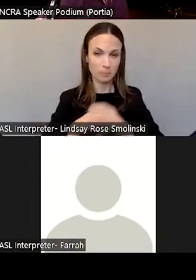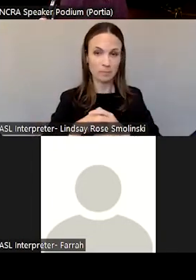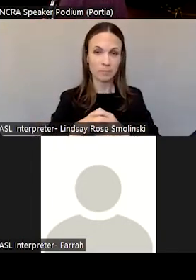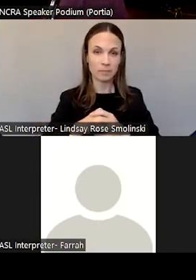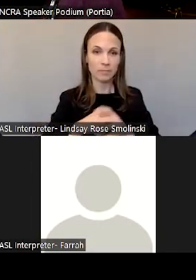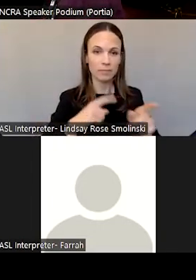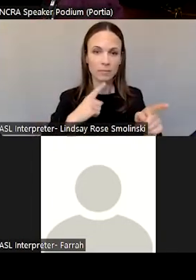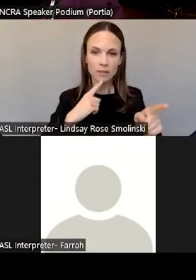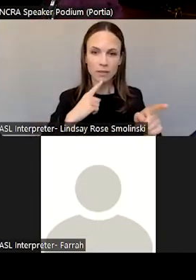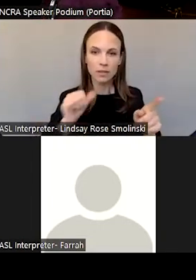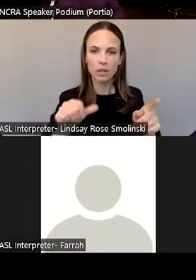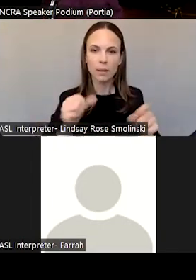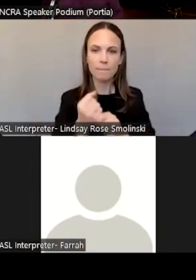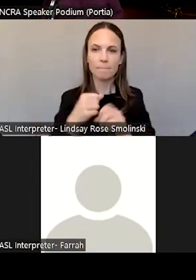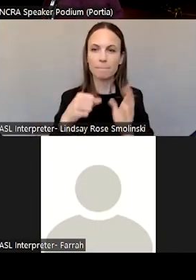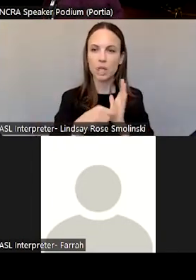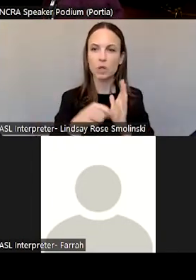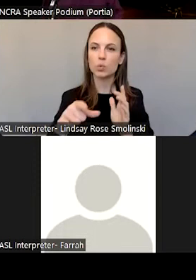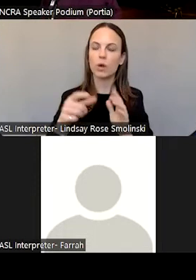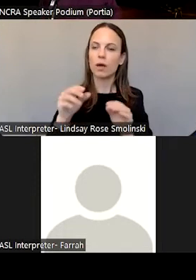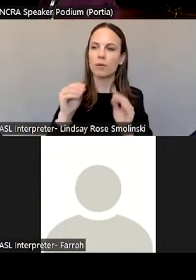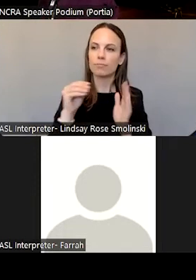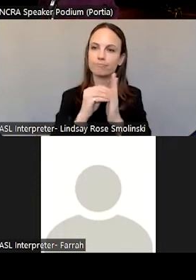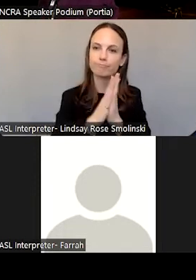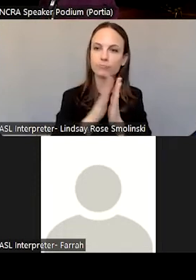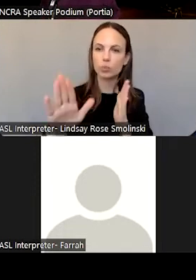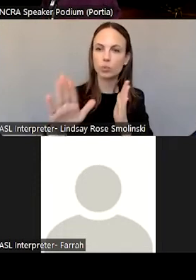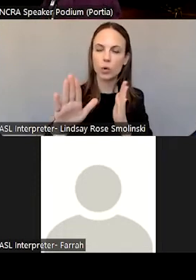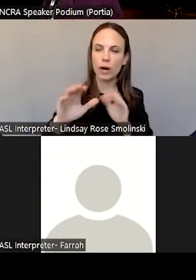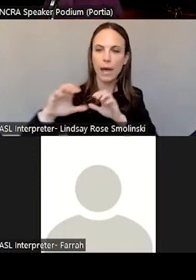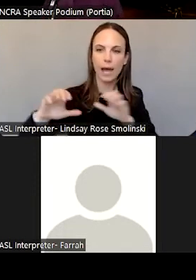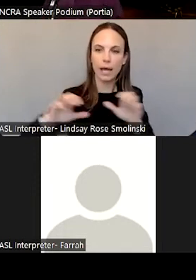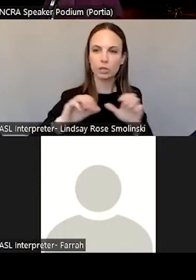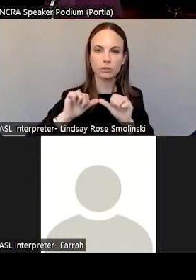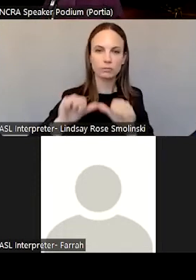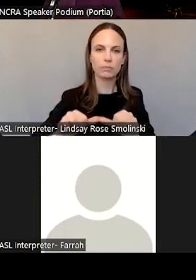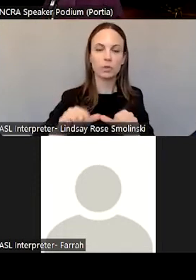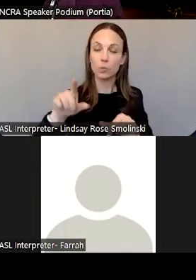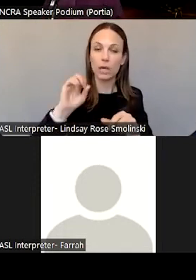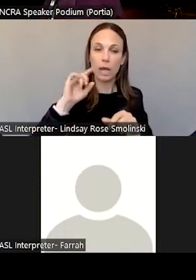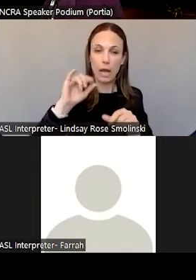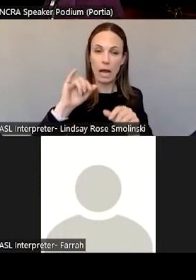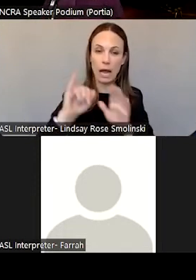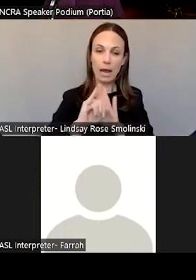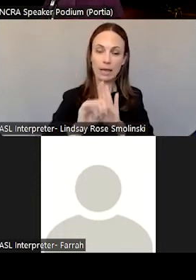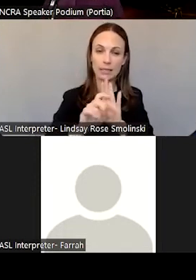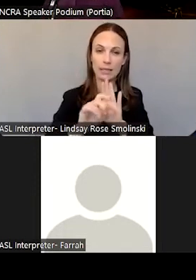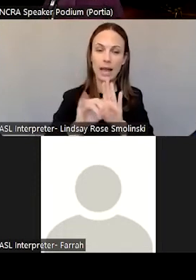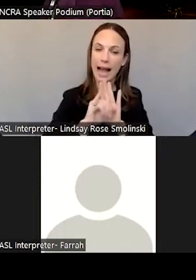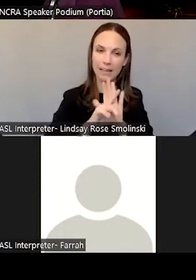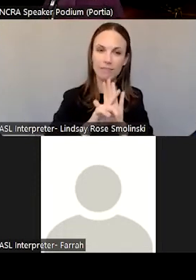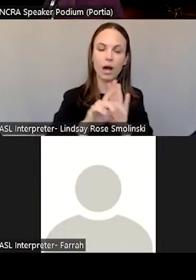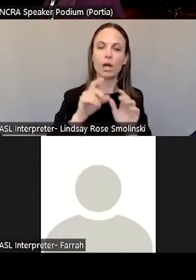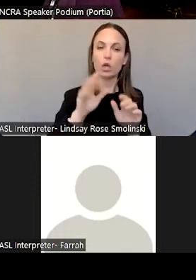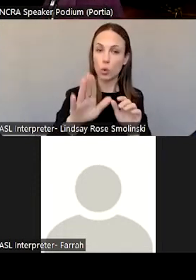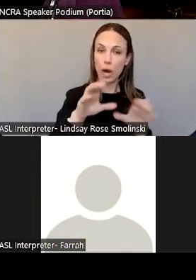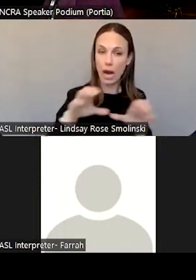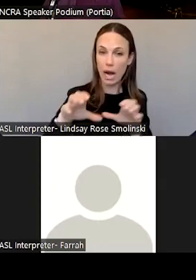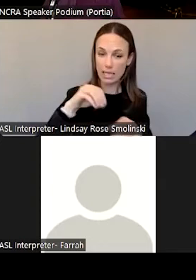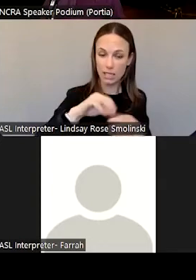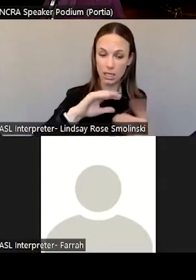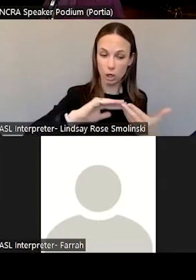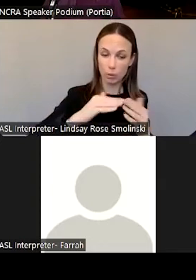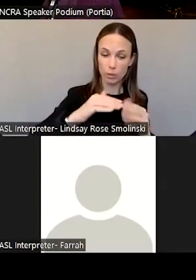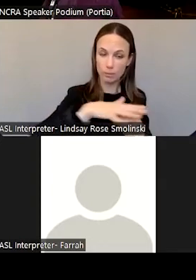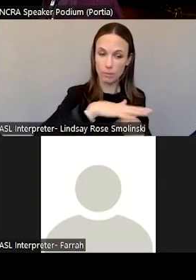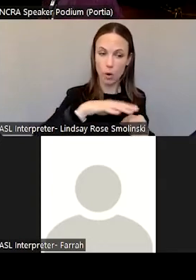Create button to log your sustainable actions. You can identify whether your actions are in a community